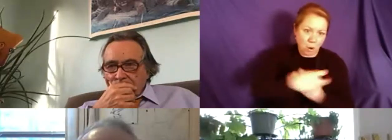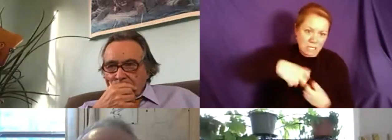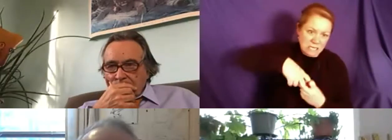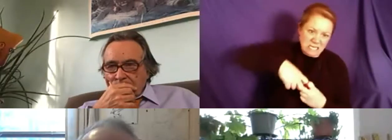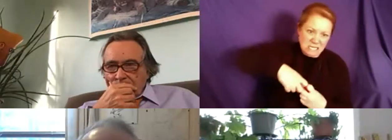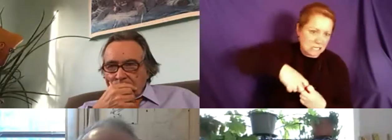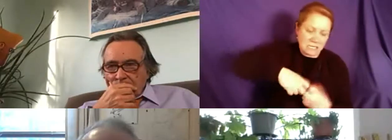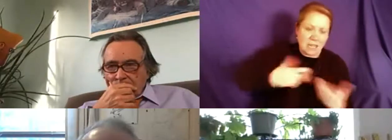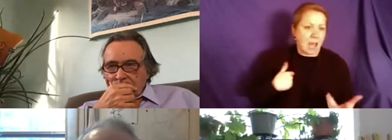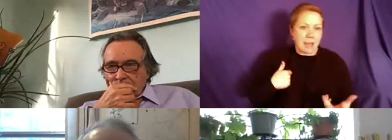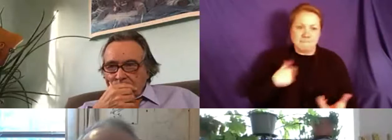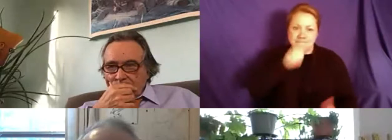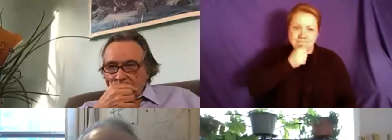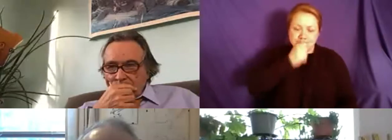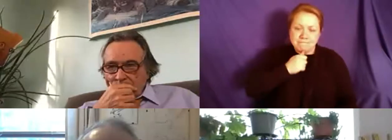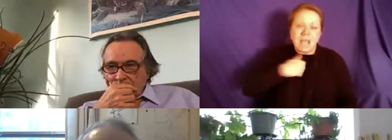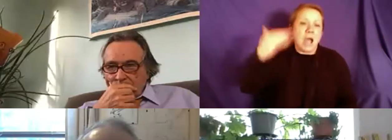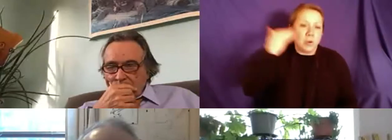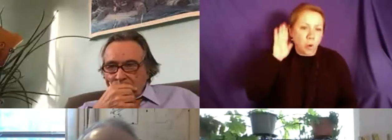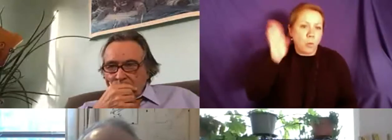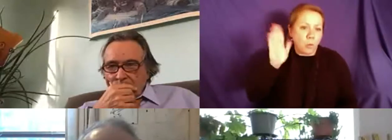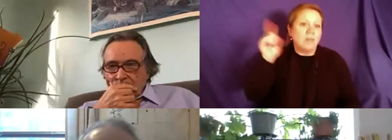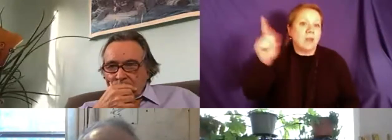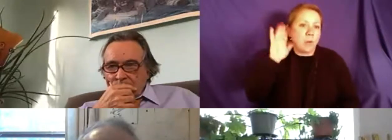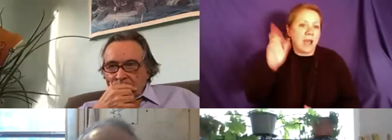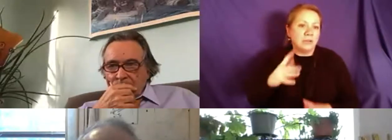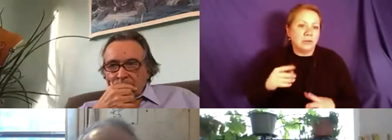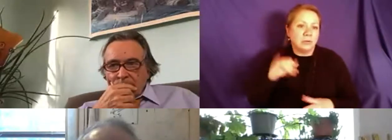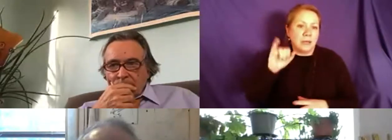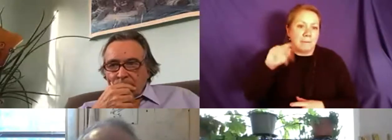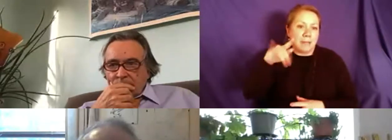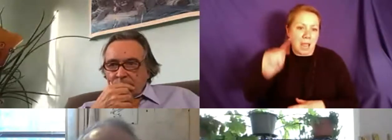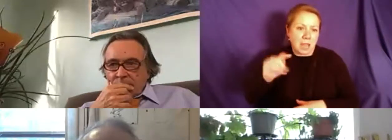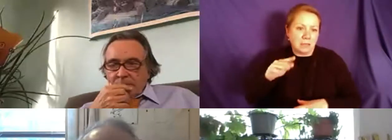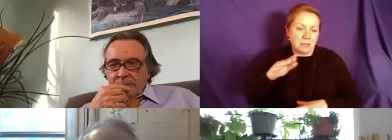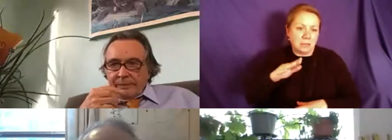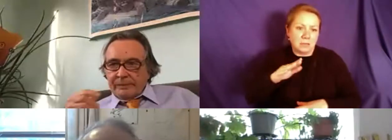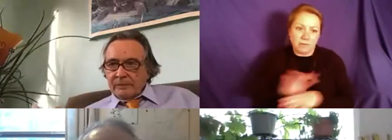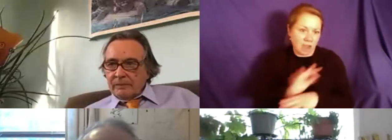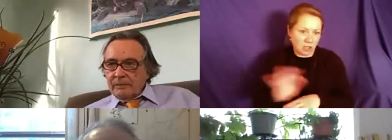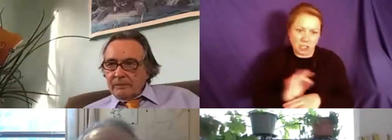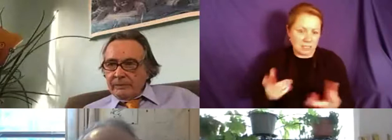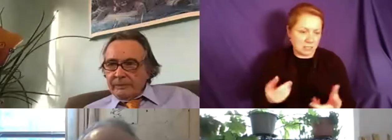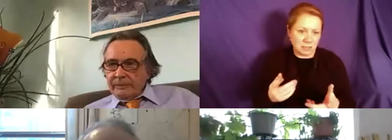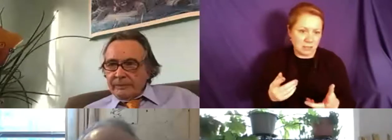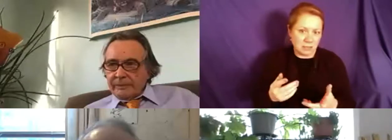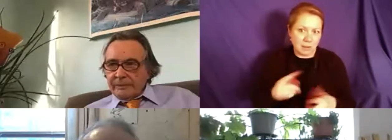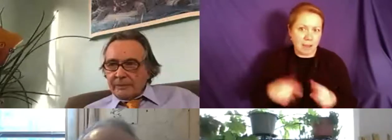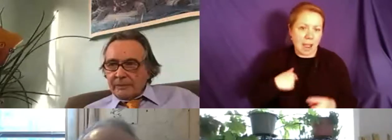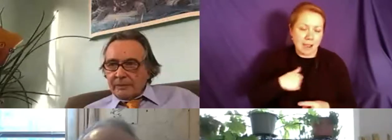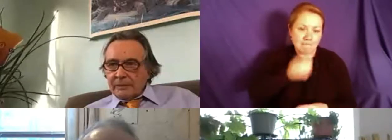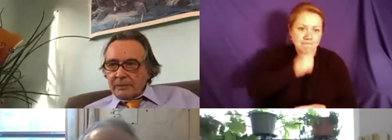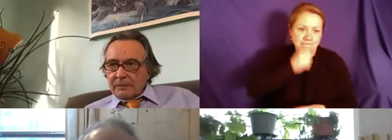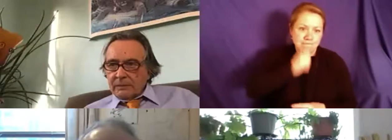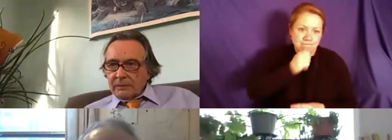get some mechanical devices implanted in order to just function. But I kind of waited as long